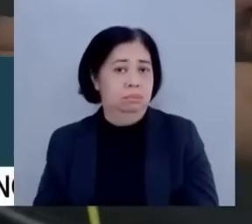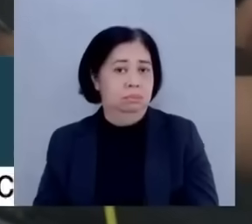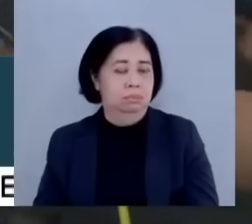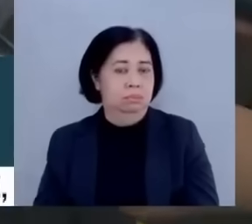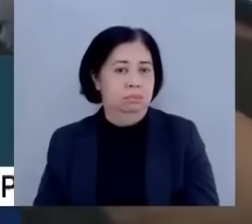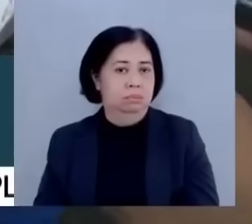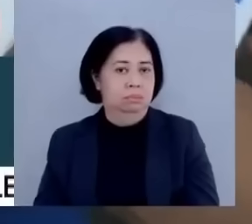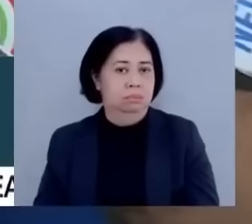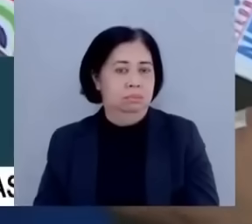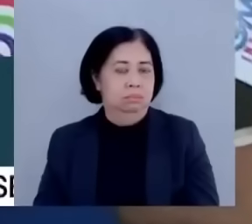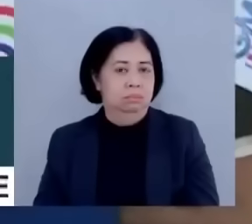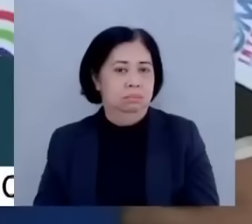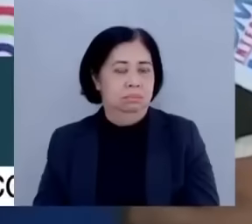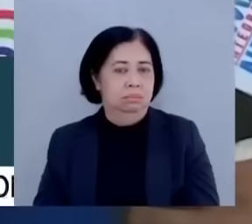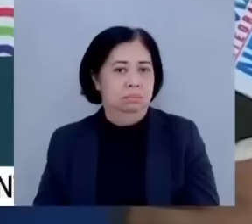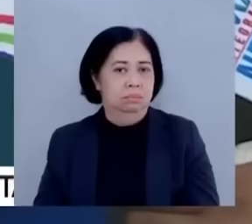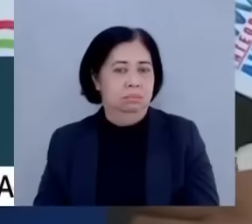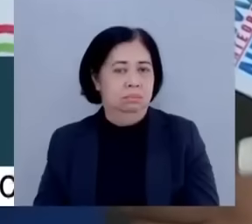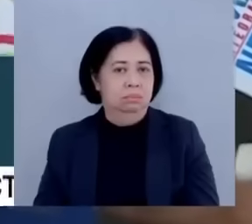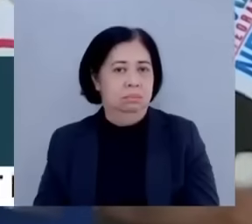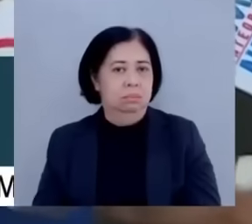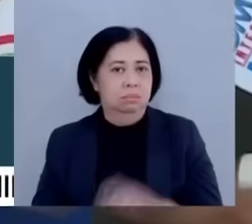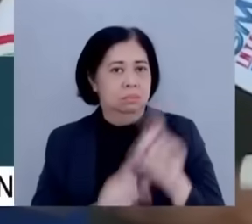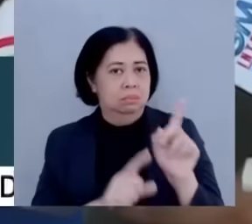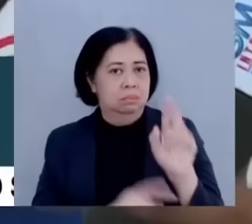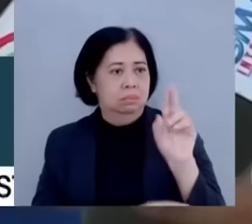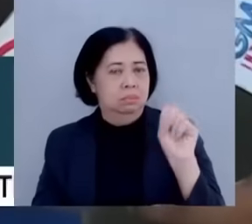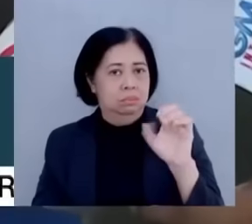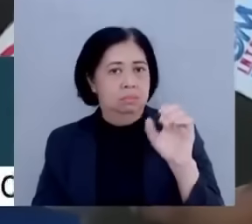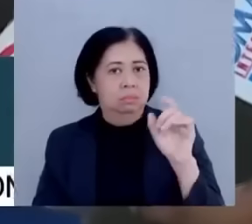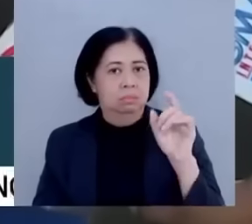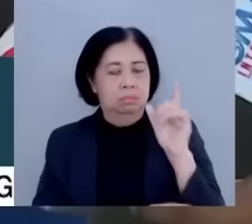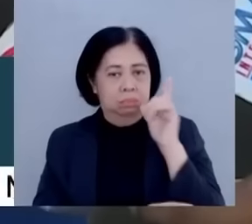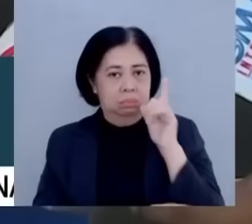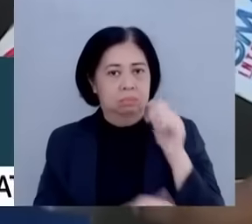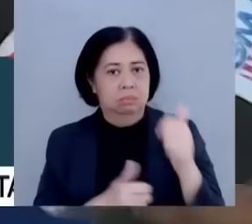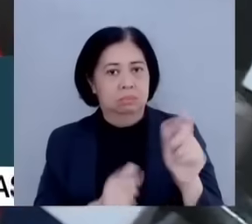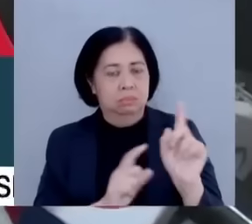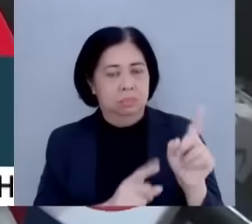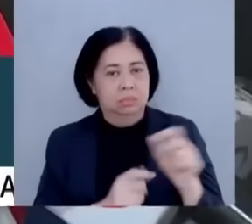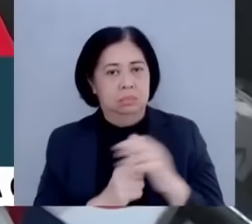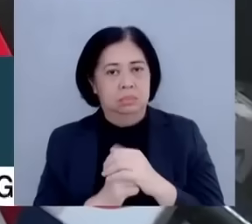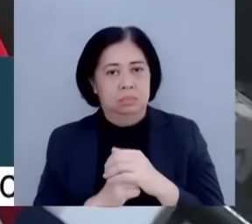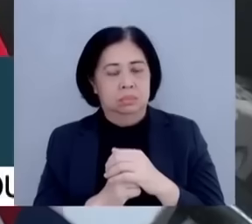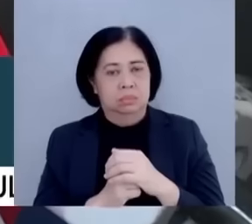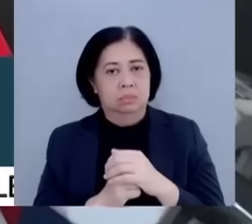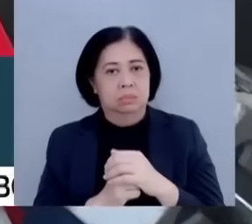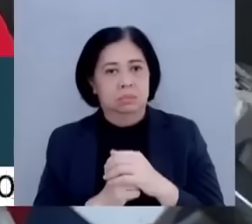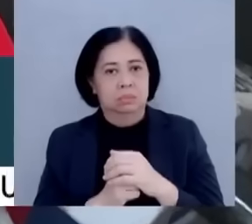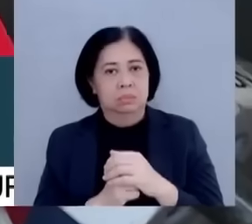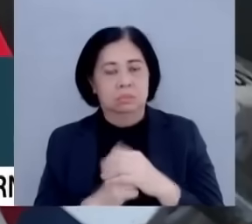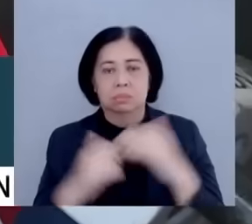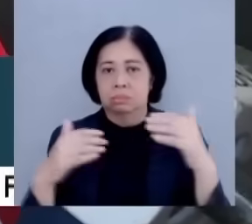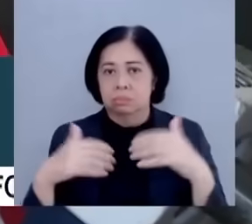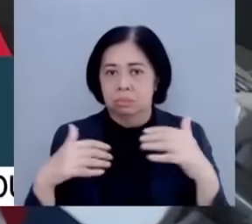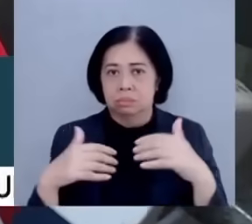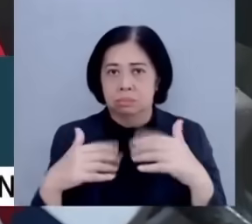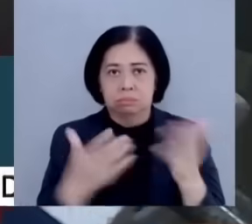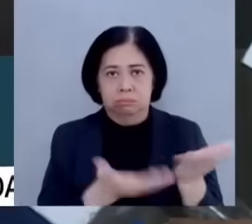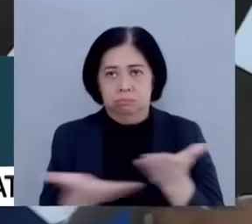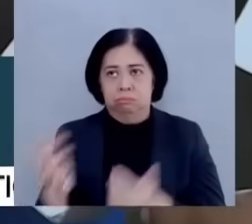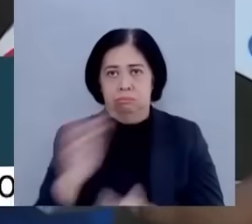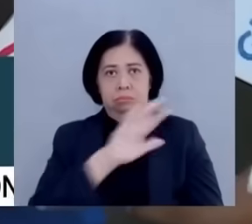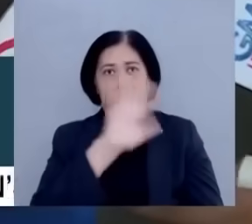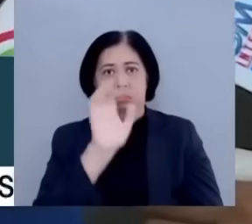They are attending the Yusek Lopez attended the hearing. They can ask her questions